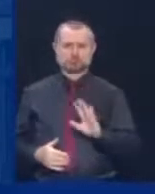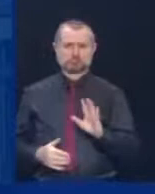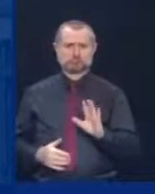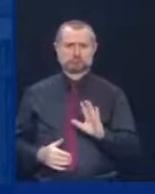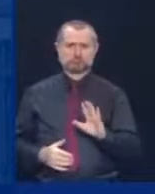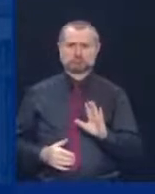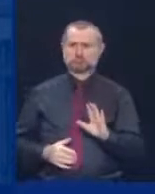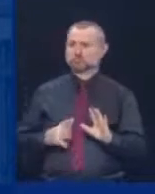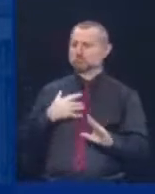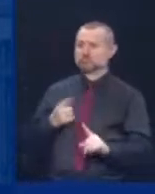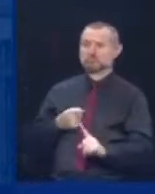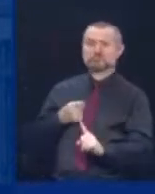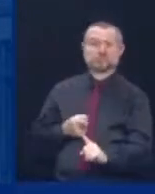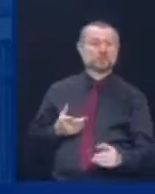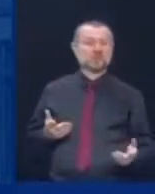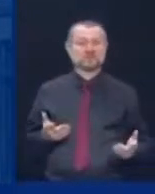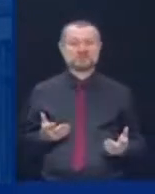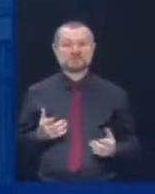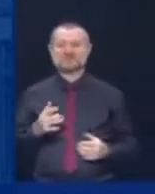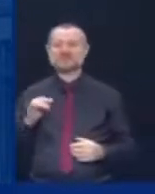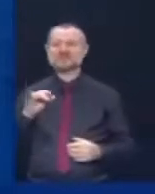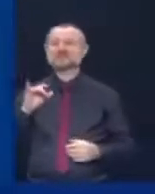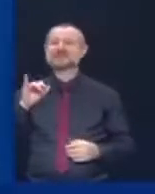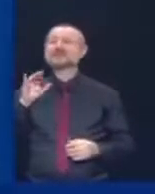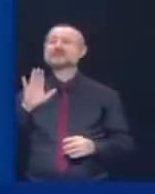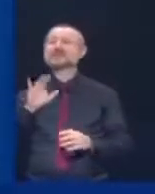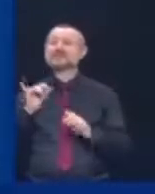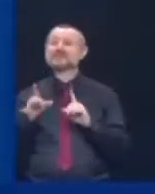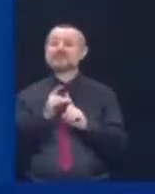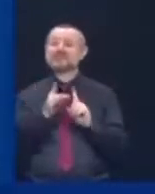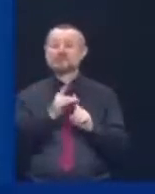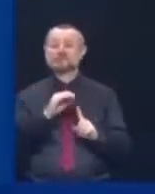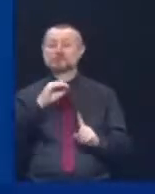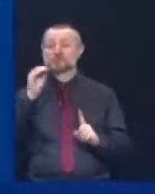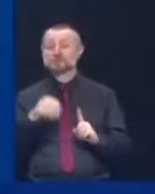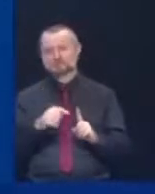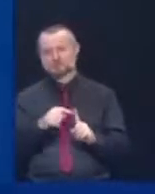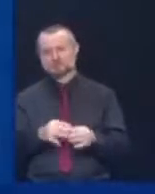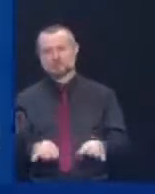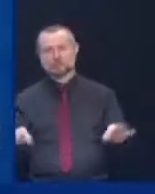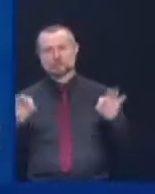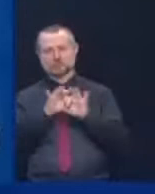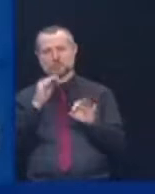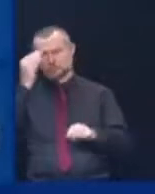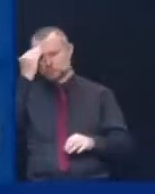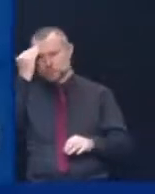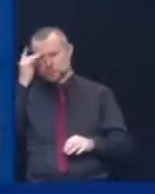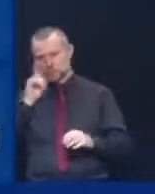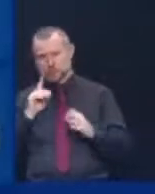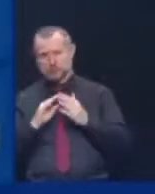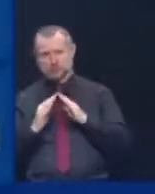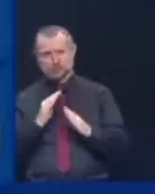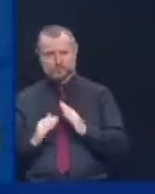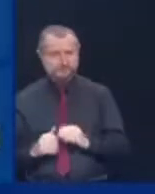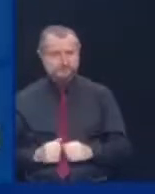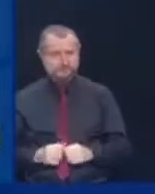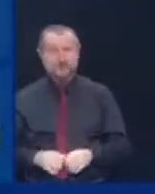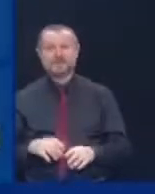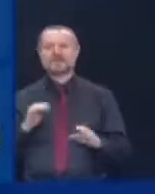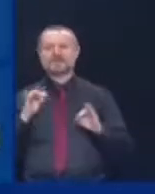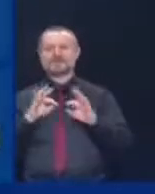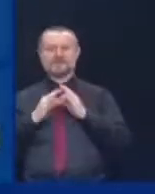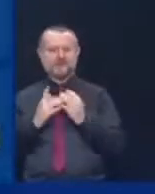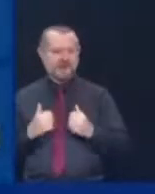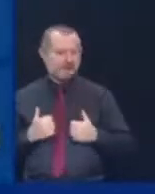is the infection rate in your community, where your family lives. And there is a